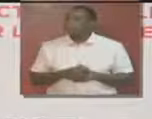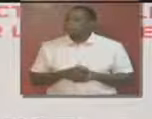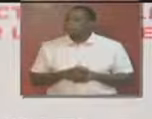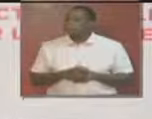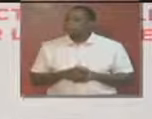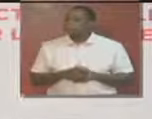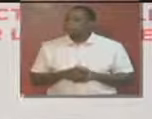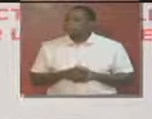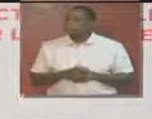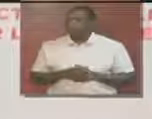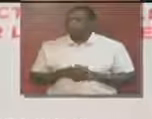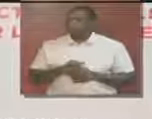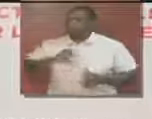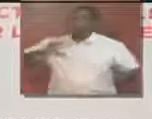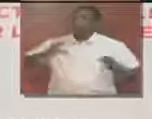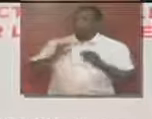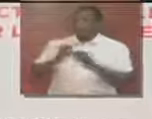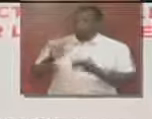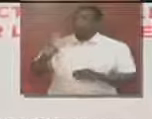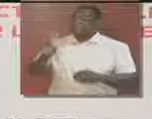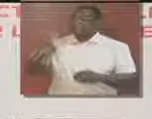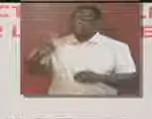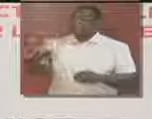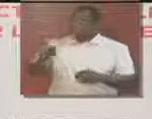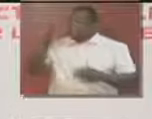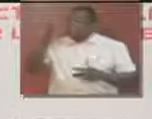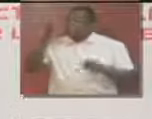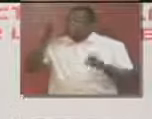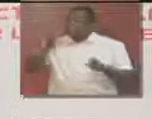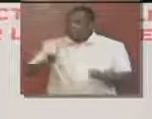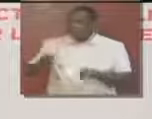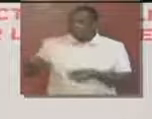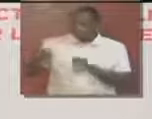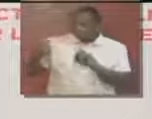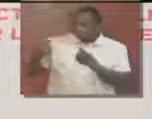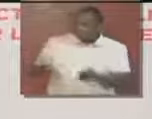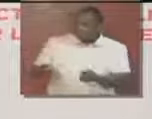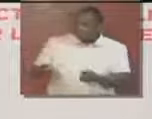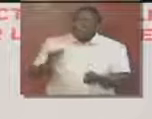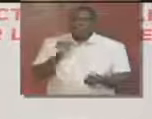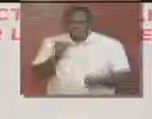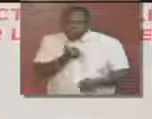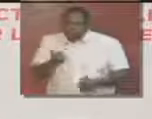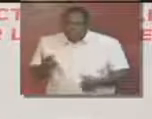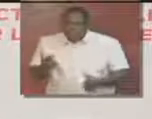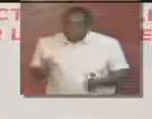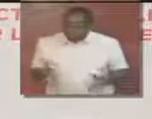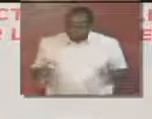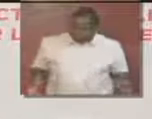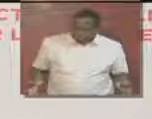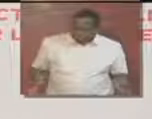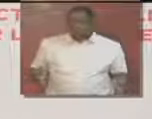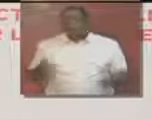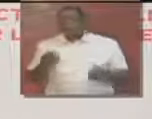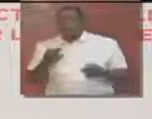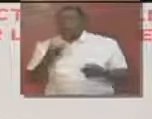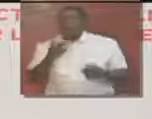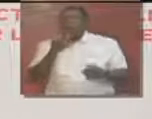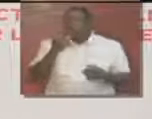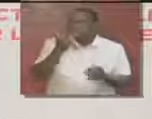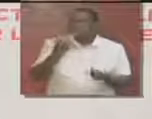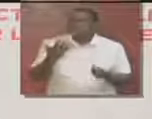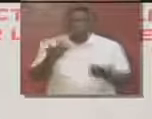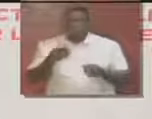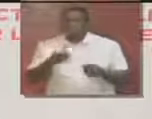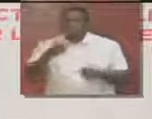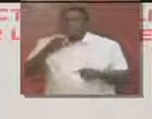not necessarily have included levels of obesity, diabetes, hypertension, because the information will then